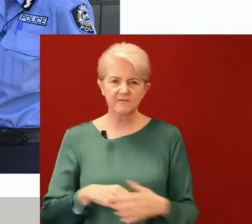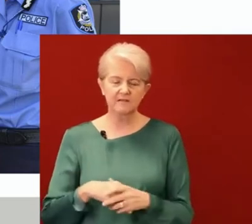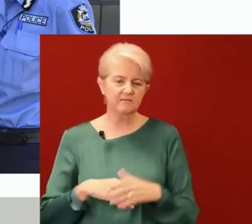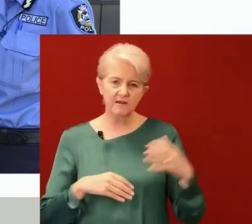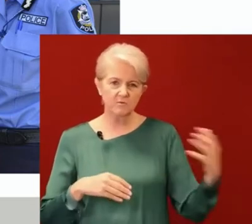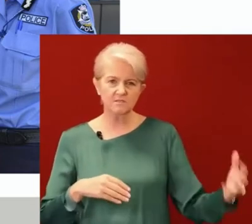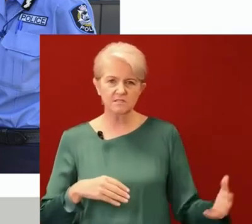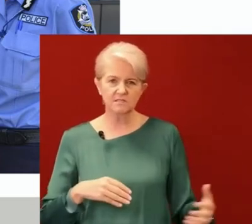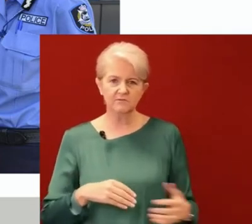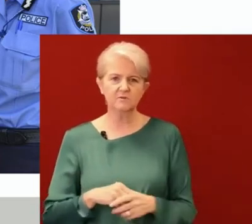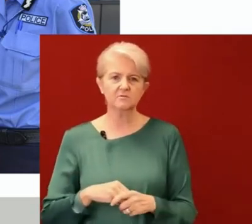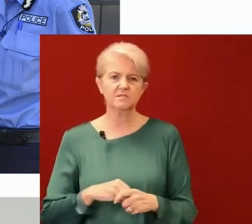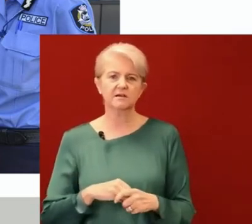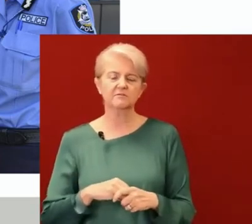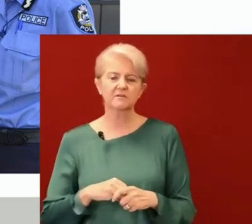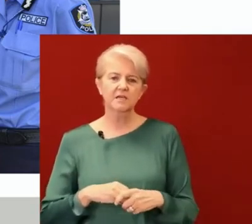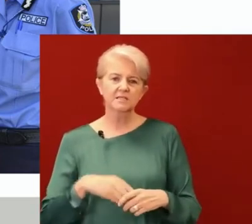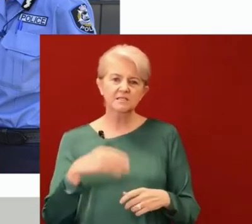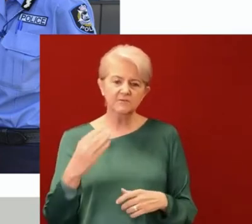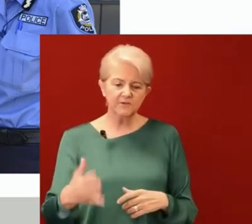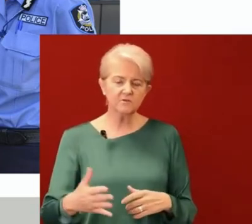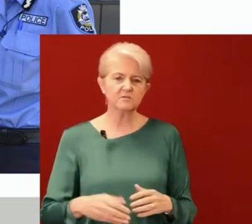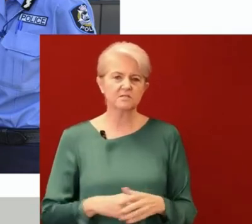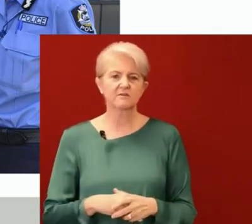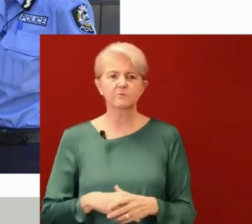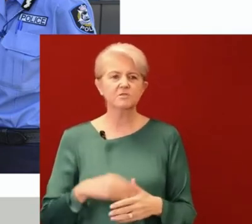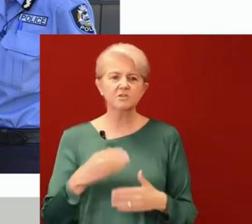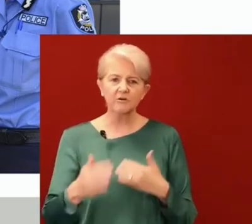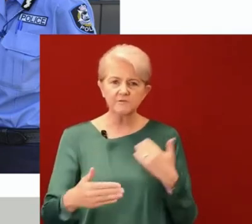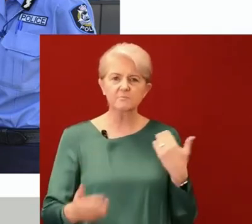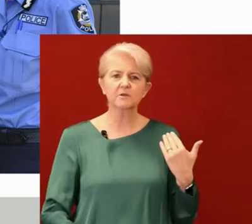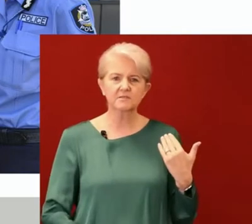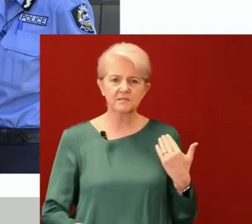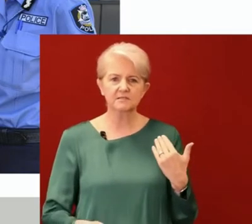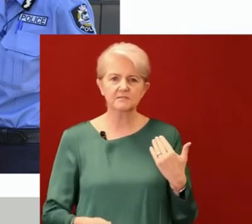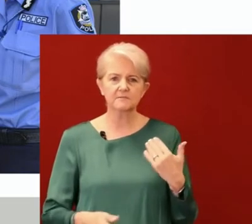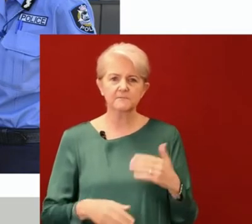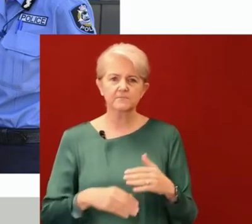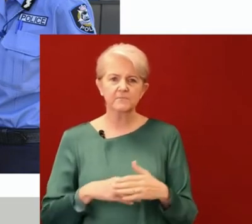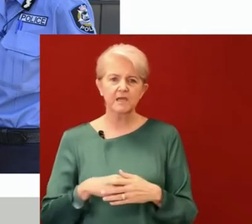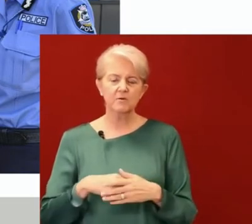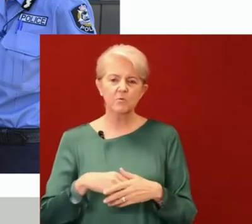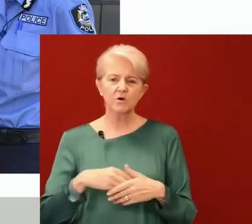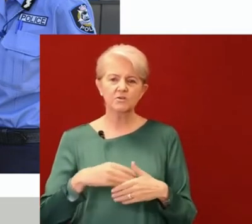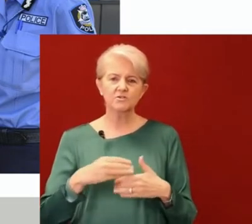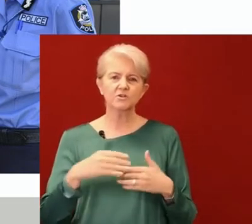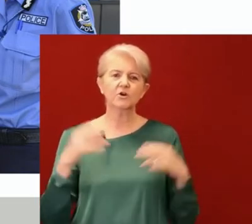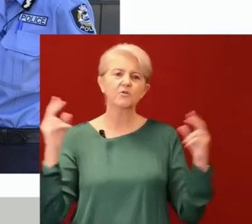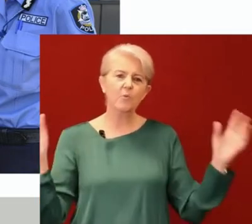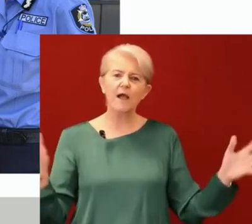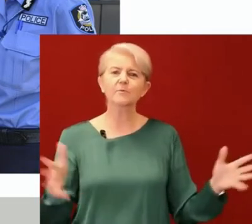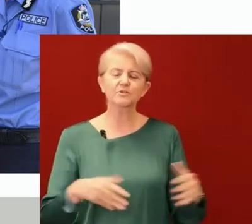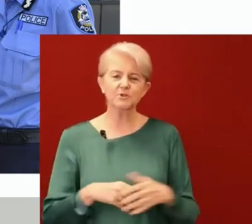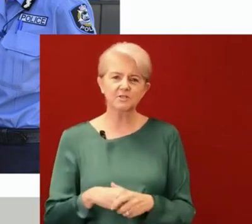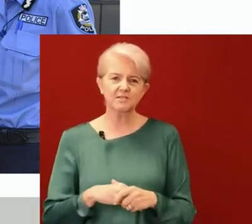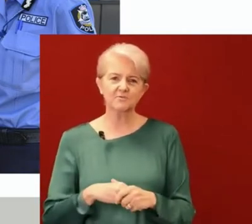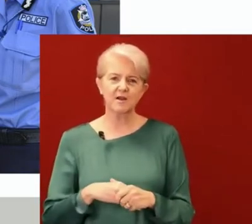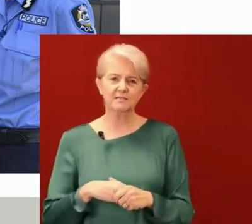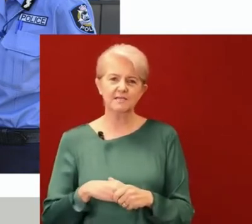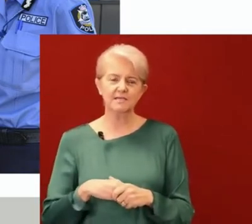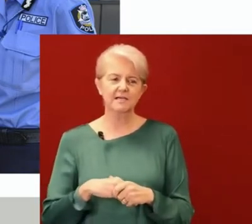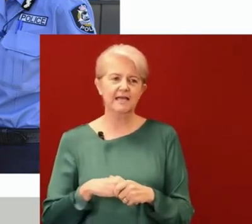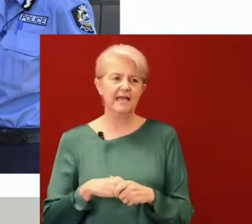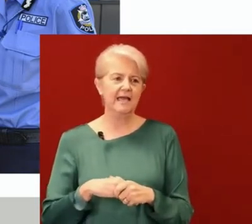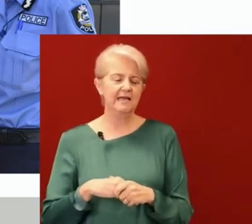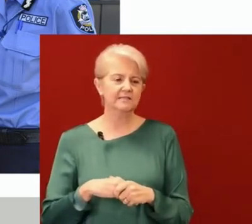arresting an offender. That wasn't the difficult stuff. The difficult stuff was the office politics. It was, you know, the way we do things